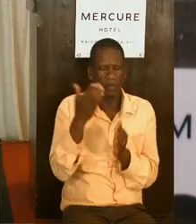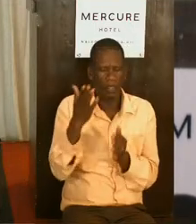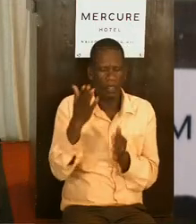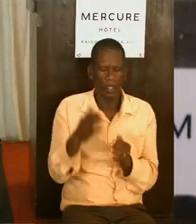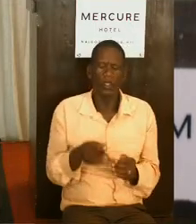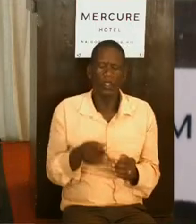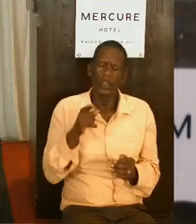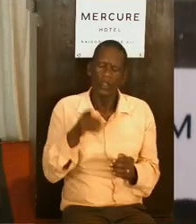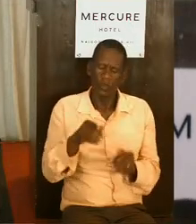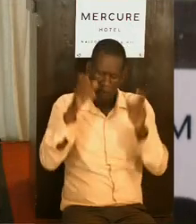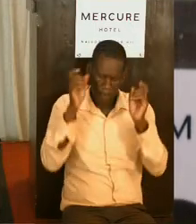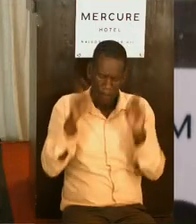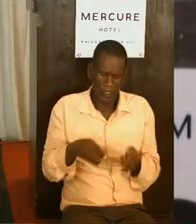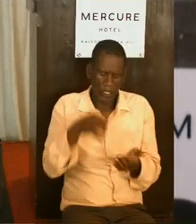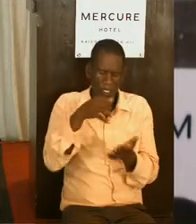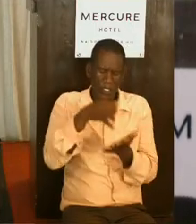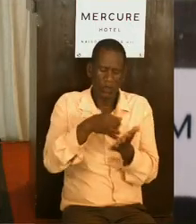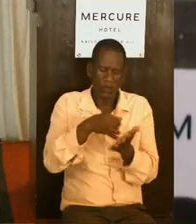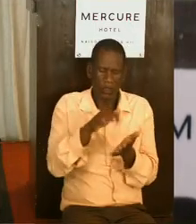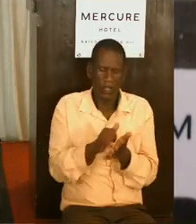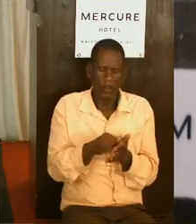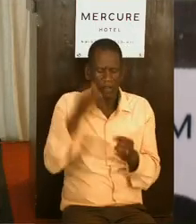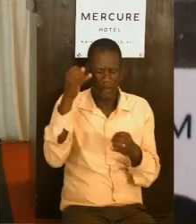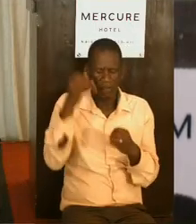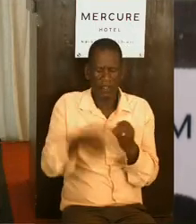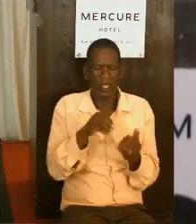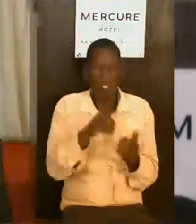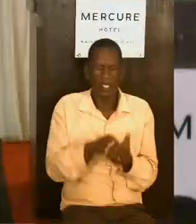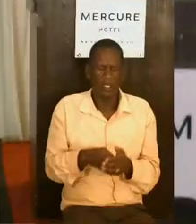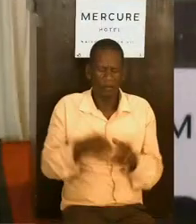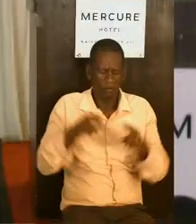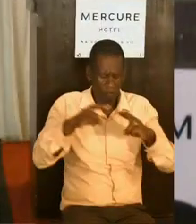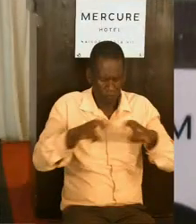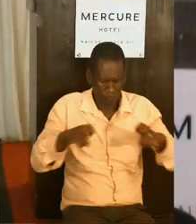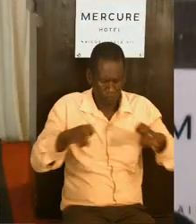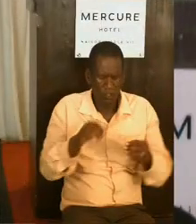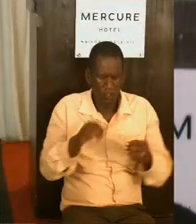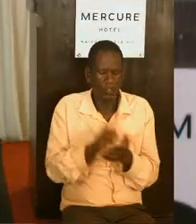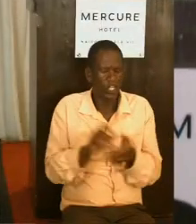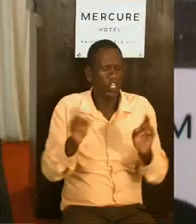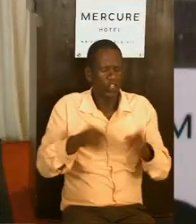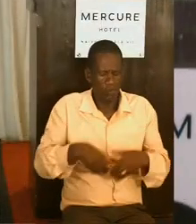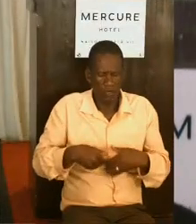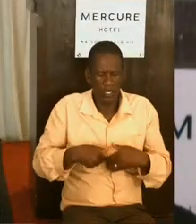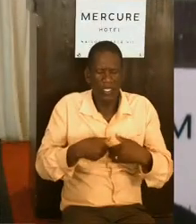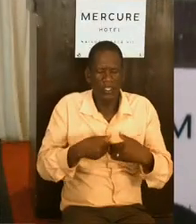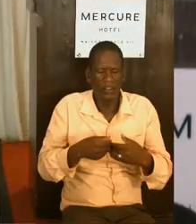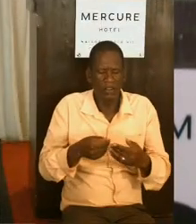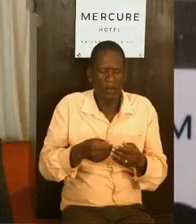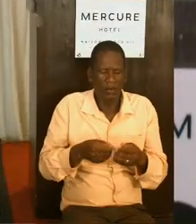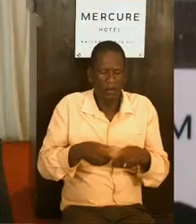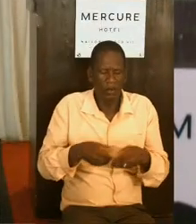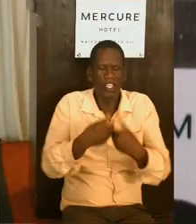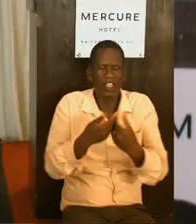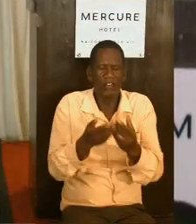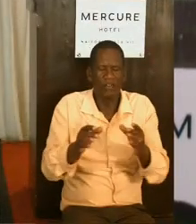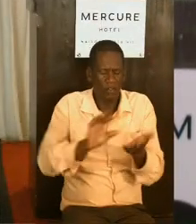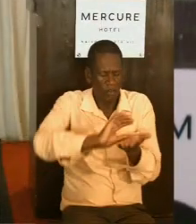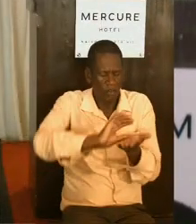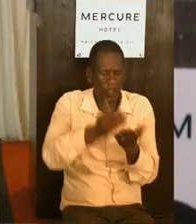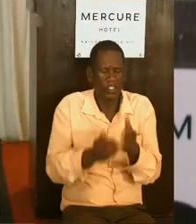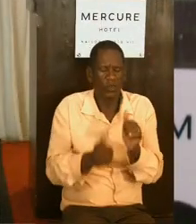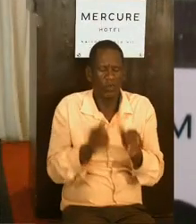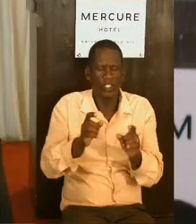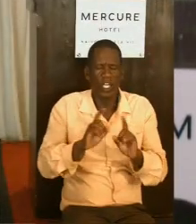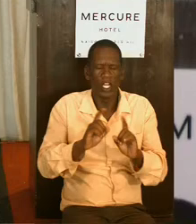you you must factor in that and then finally scrutiny so that we do not allocate resources we do which are then